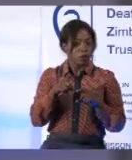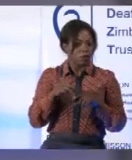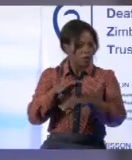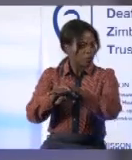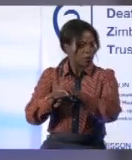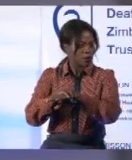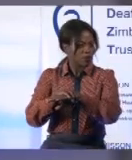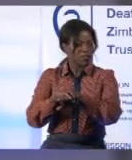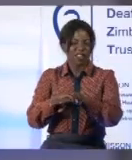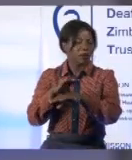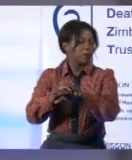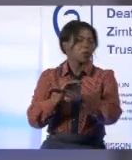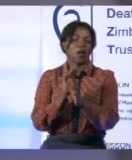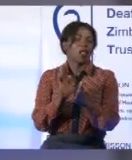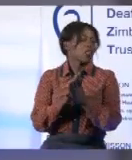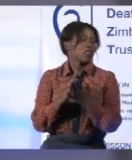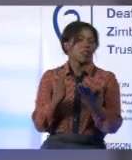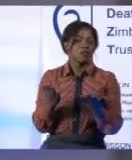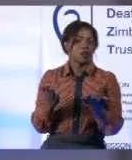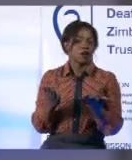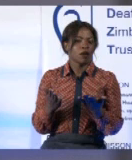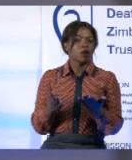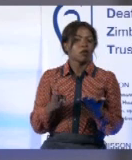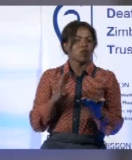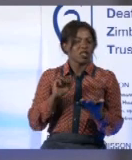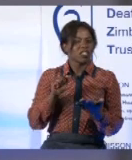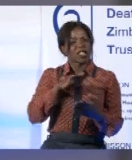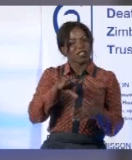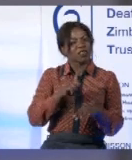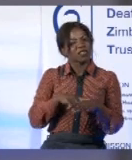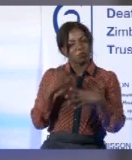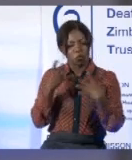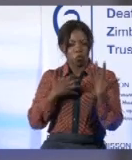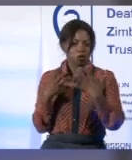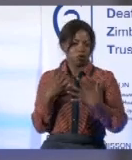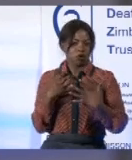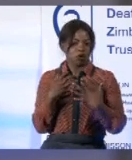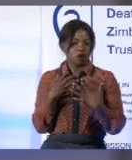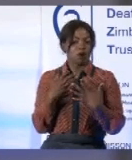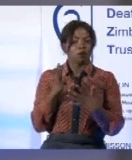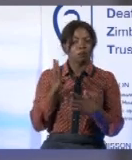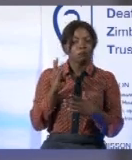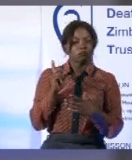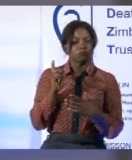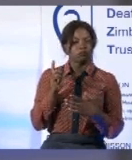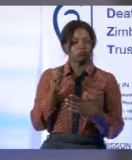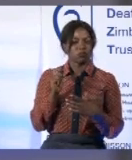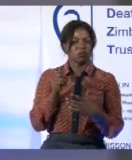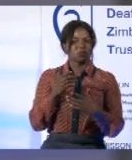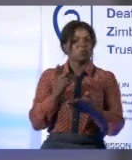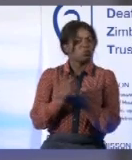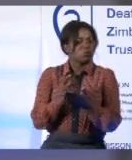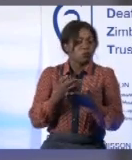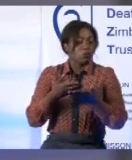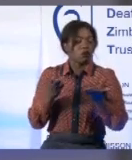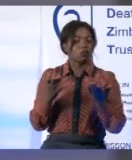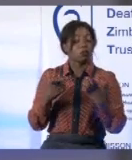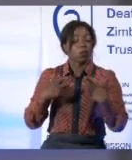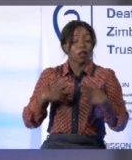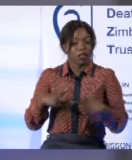Nope. Okay. It worries me each and every time, but this work, and you have to do anything to earn a living.